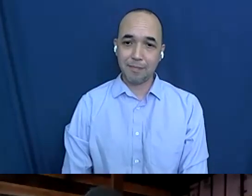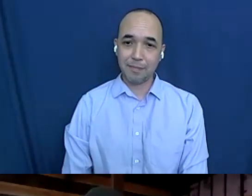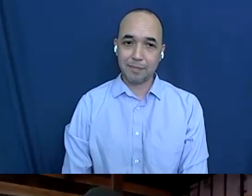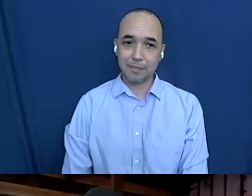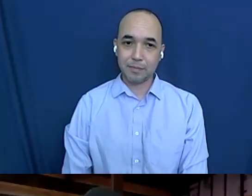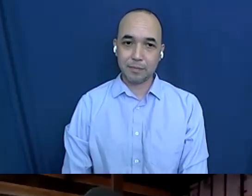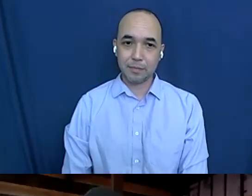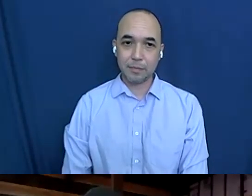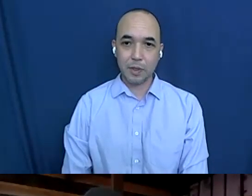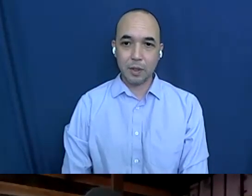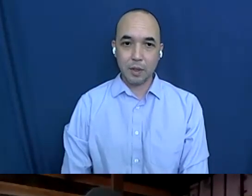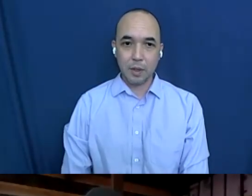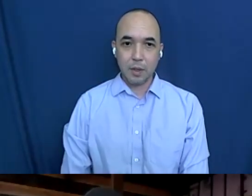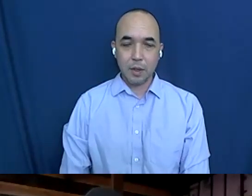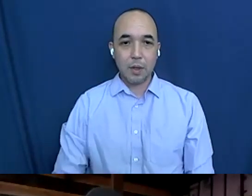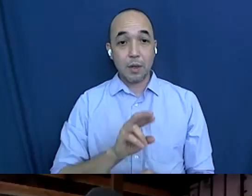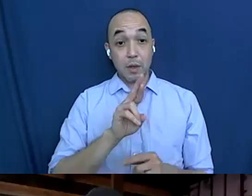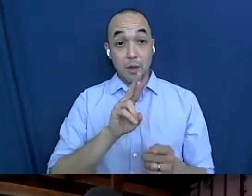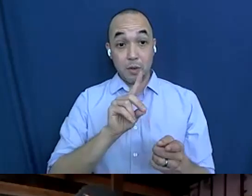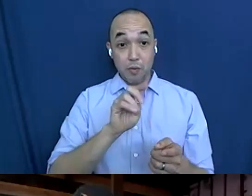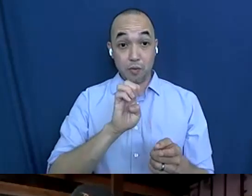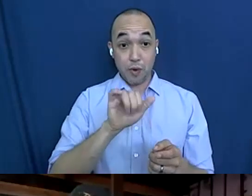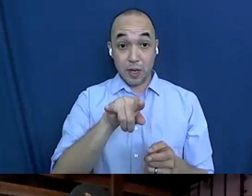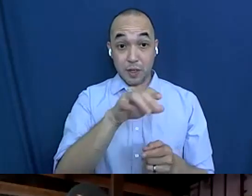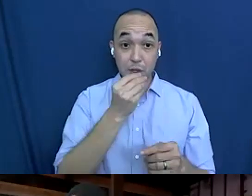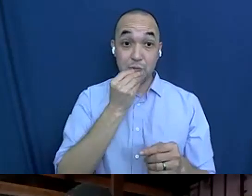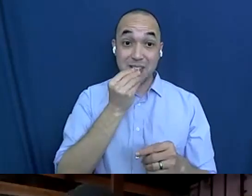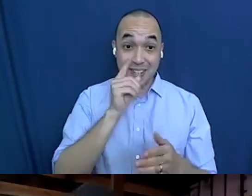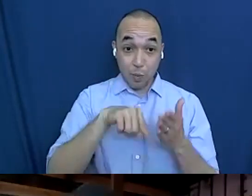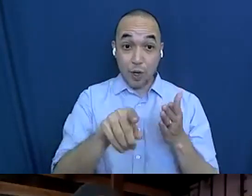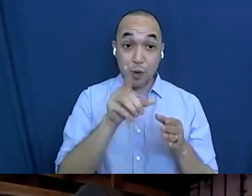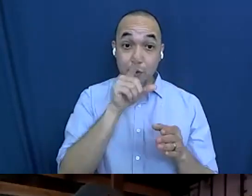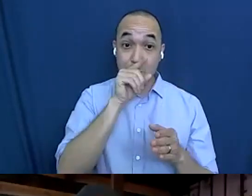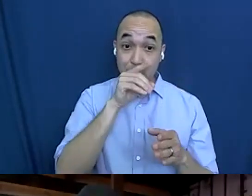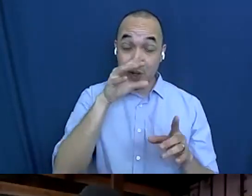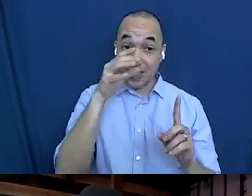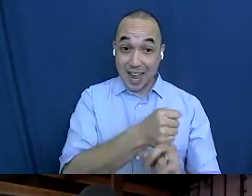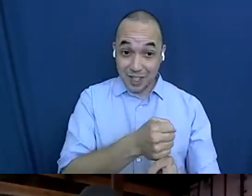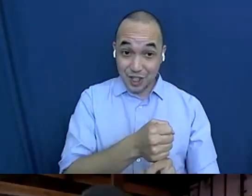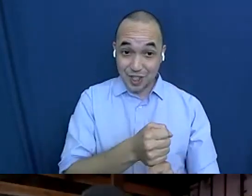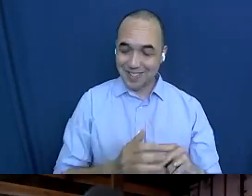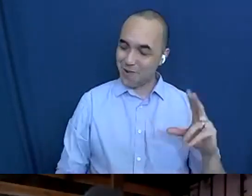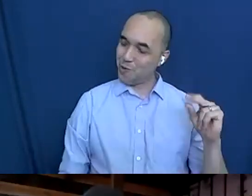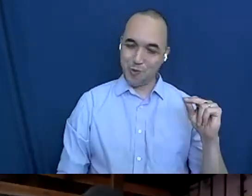has ever eaten anything his bird has caught. Have you ever eaten an animal? Nope.